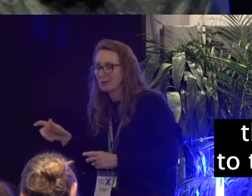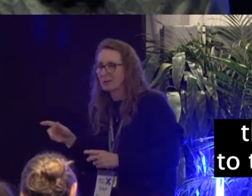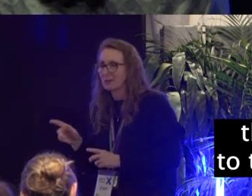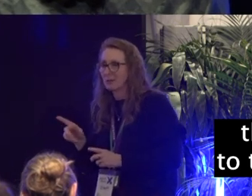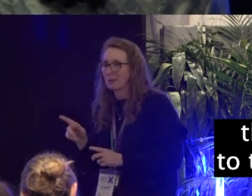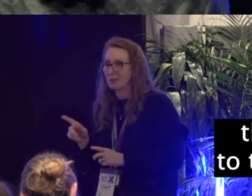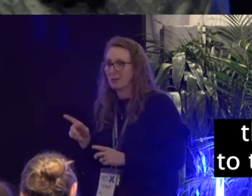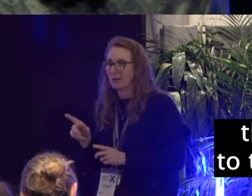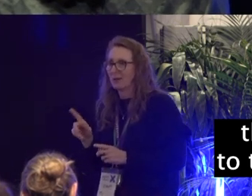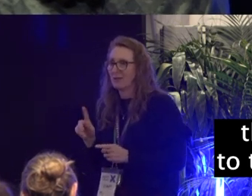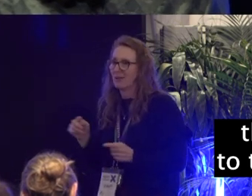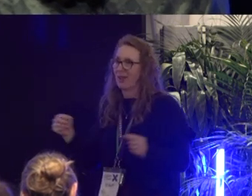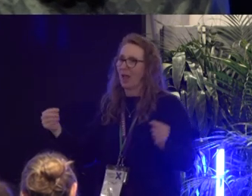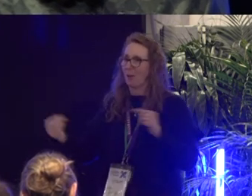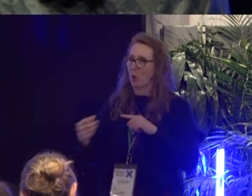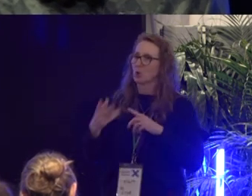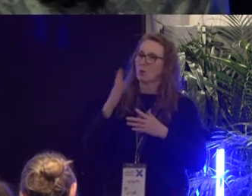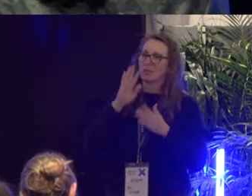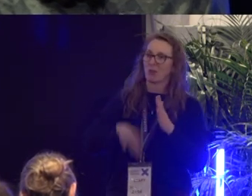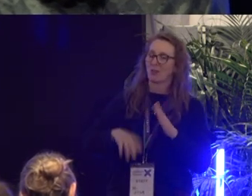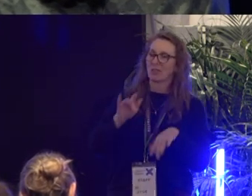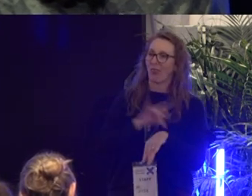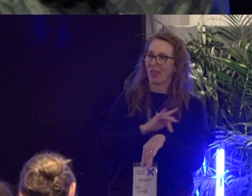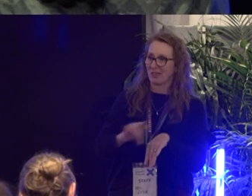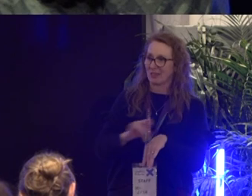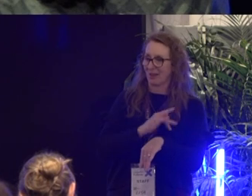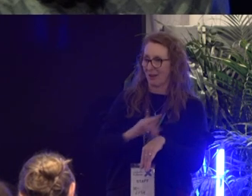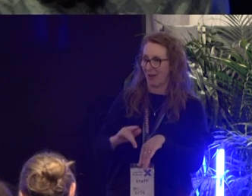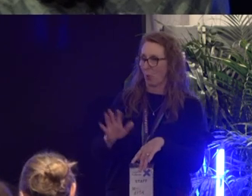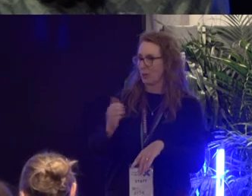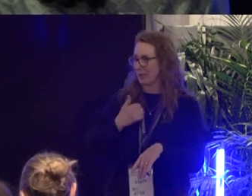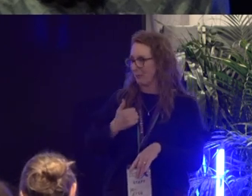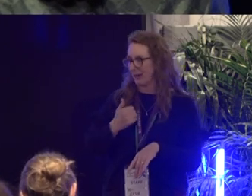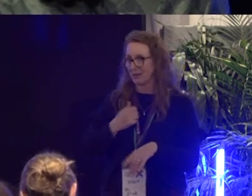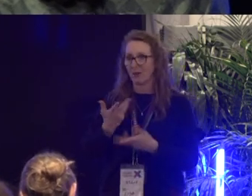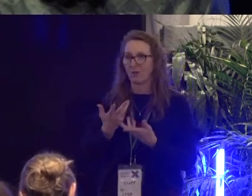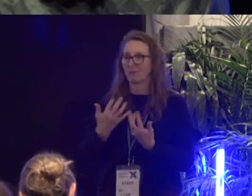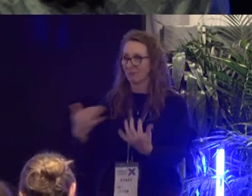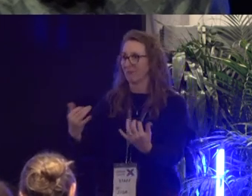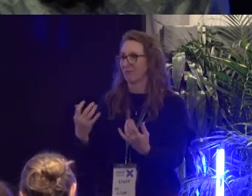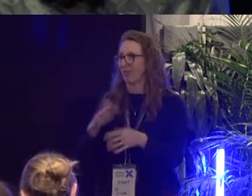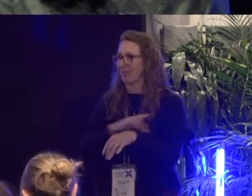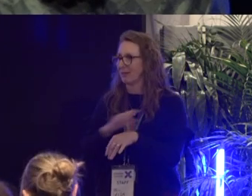the experience of being in the theatre, what was expected of everyone in the theatre, and kind of like dealing